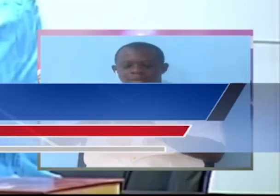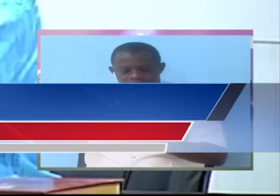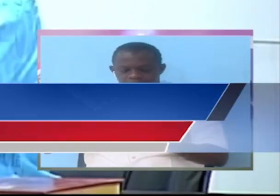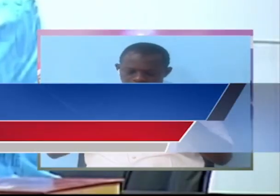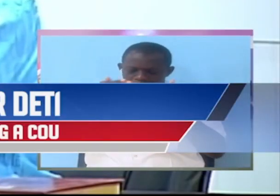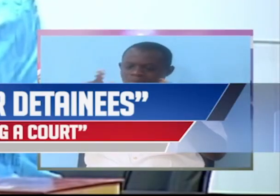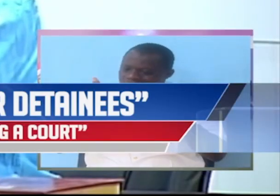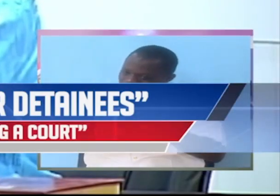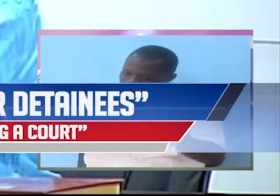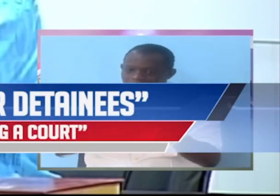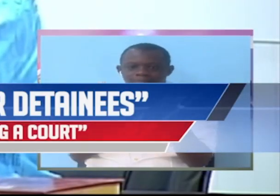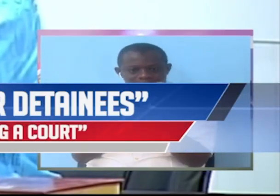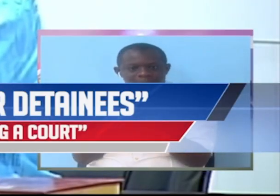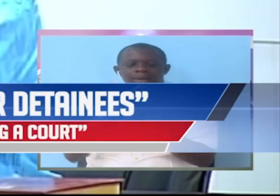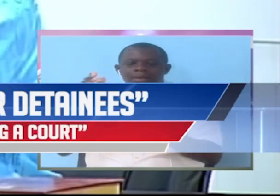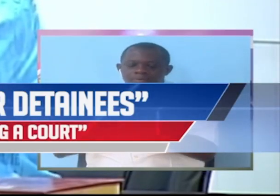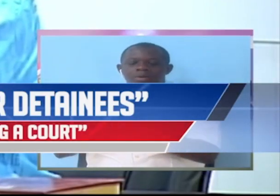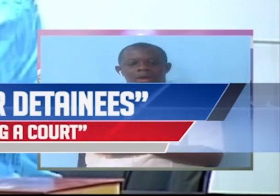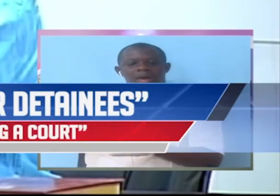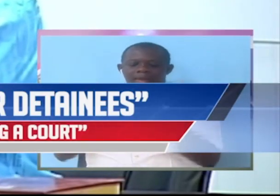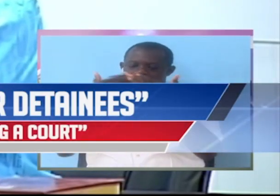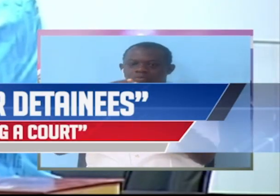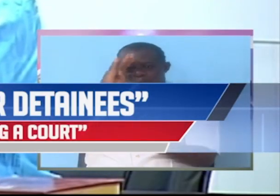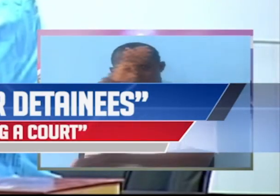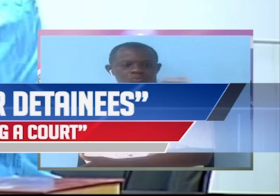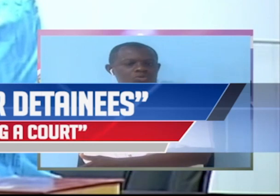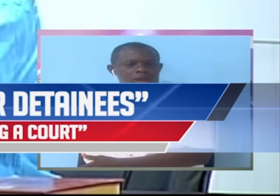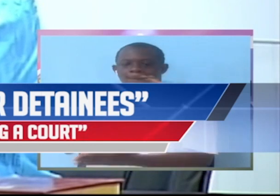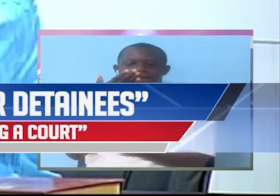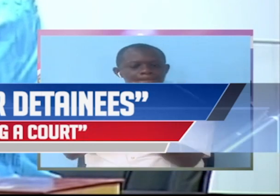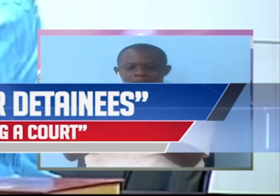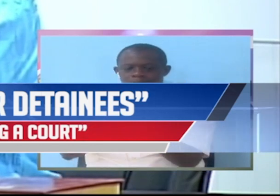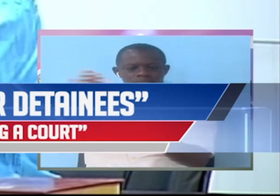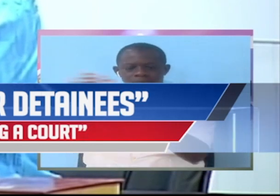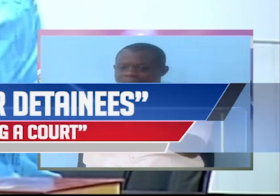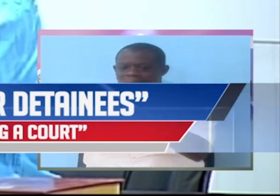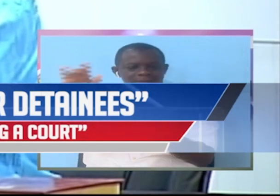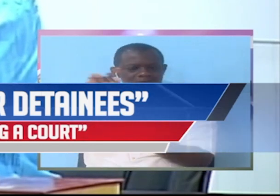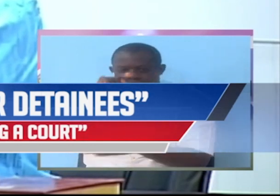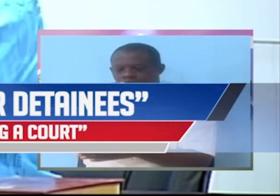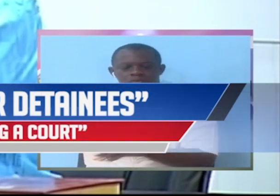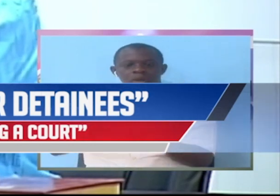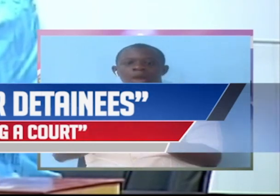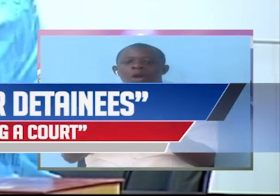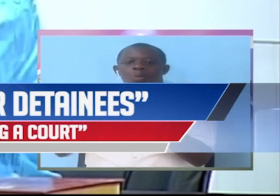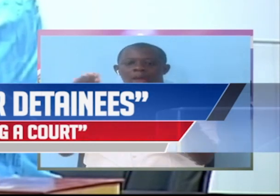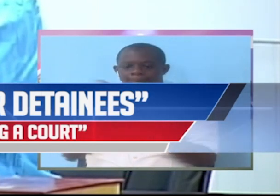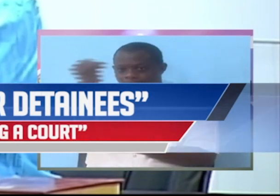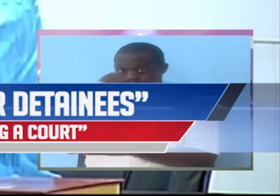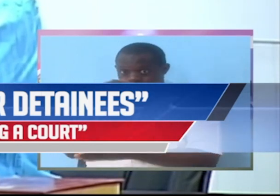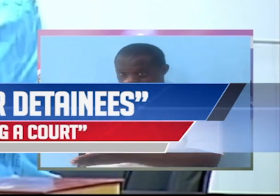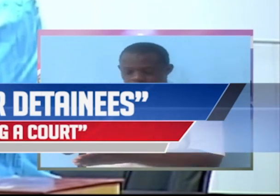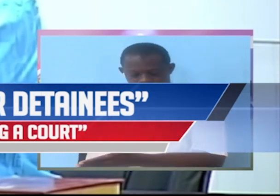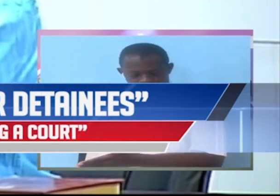witness began his testimony with his educational background before telling the commission that he joined the NIA in 1998 after 3 months